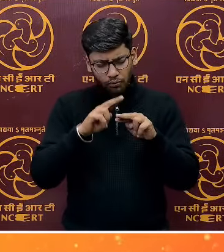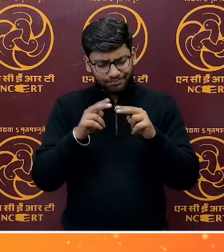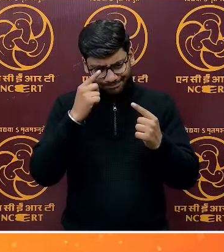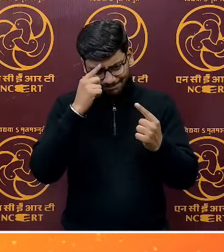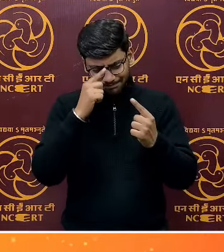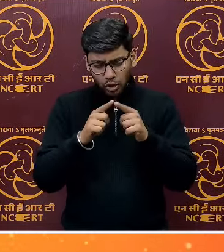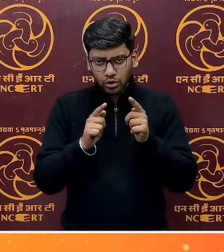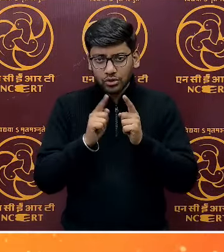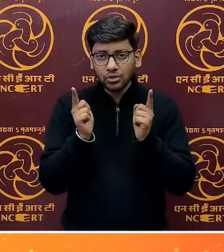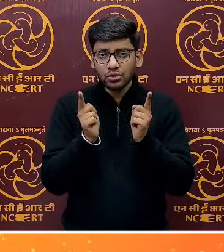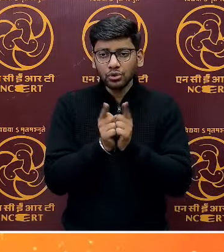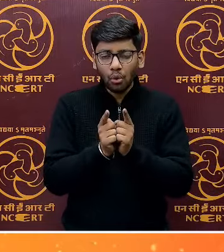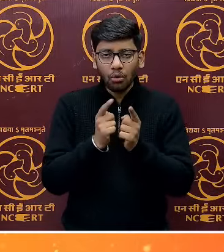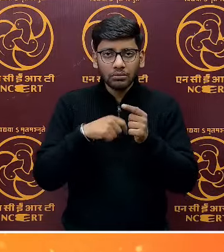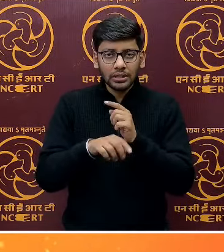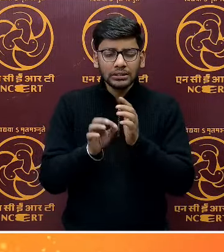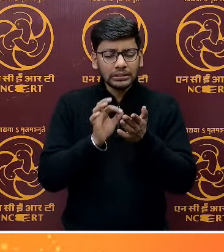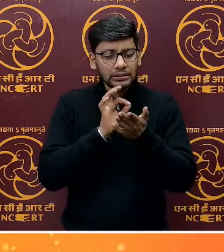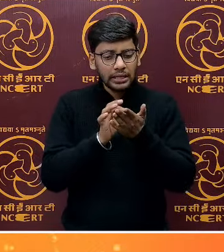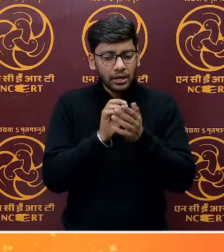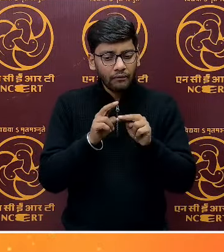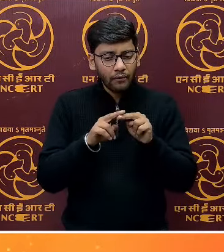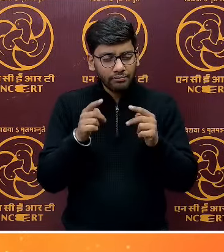short and crisp, precise poem. Yeah.